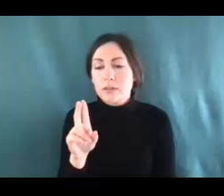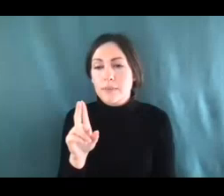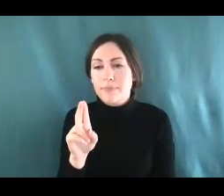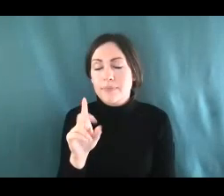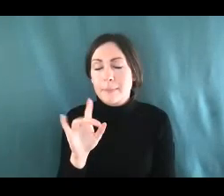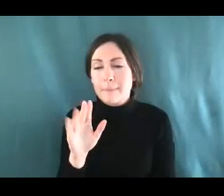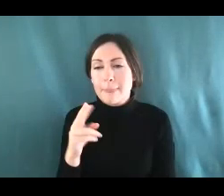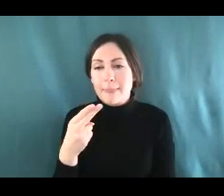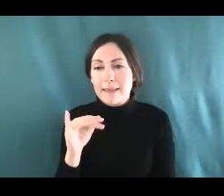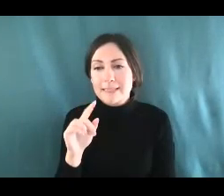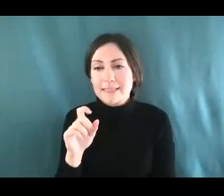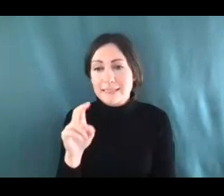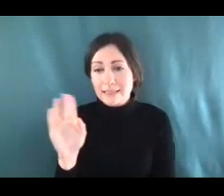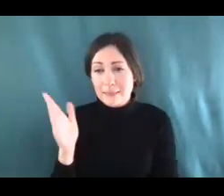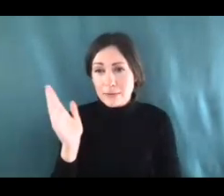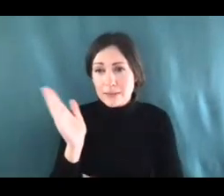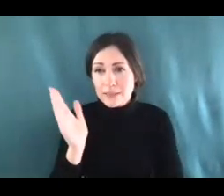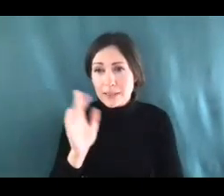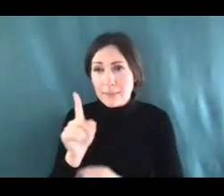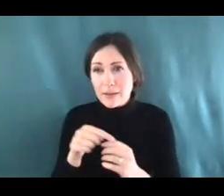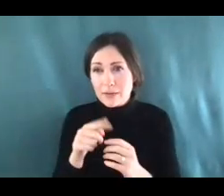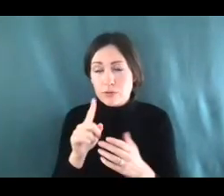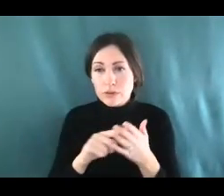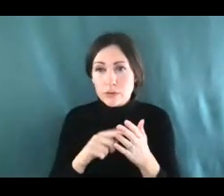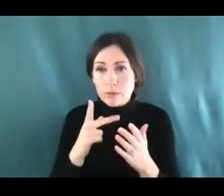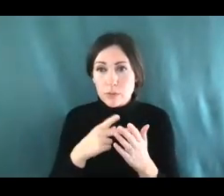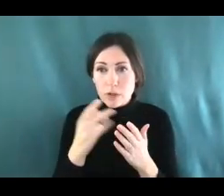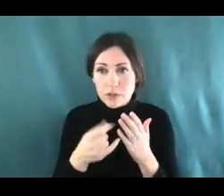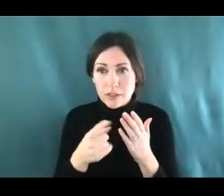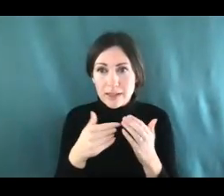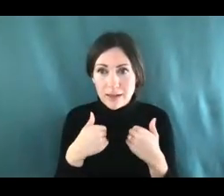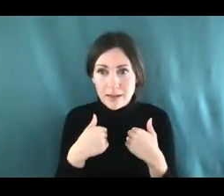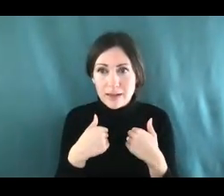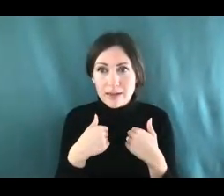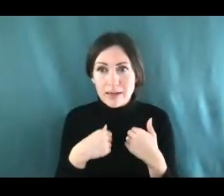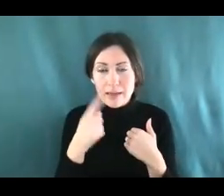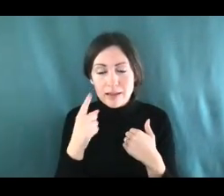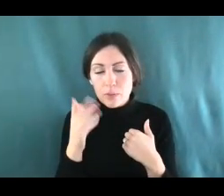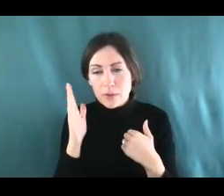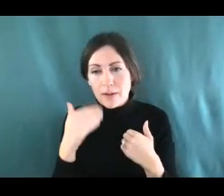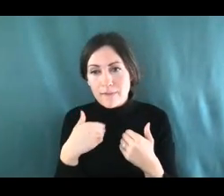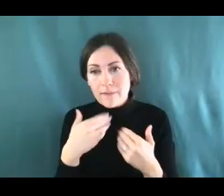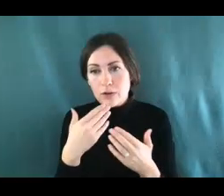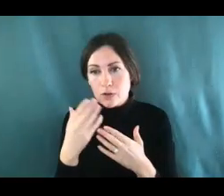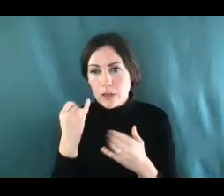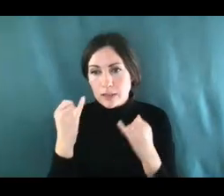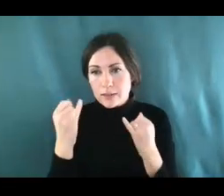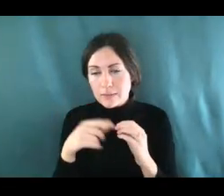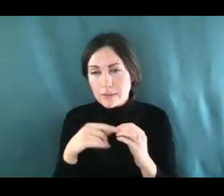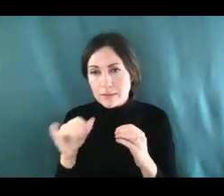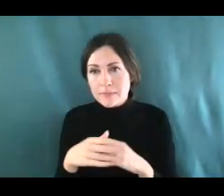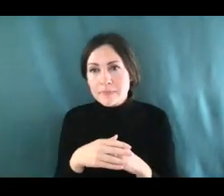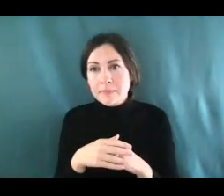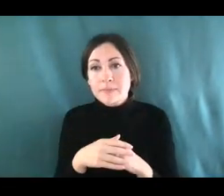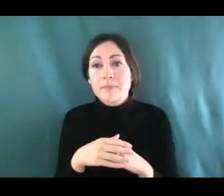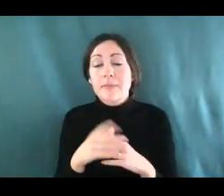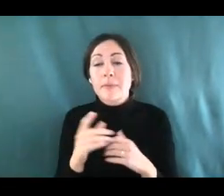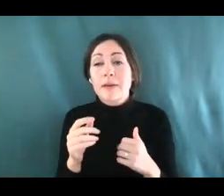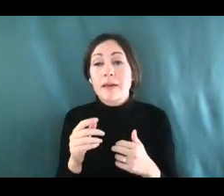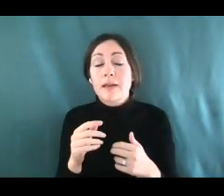their presentation was about like a research project that they did. And so I think he would also have additional information. Going to your